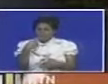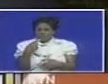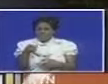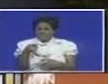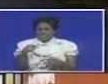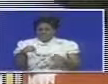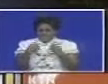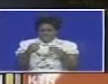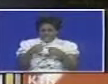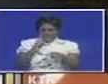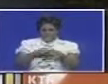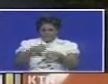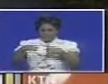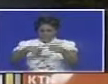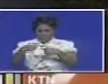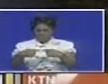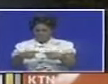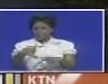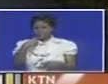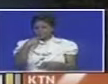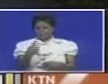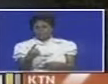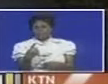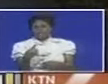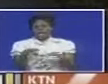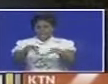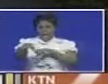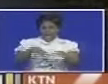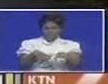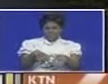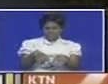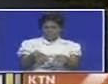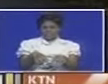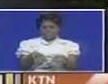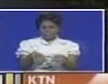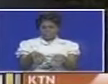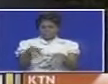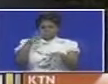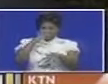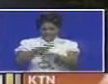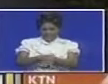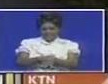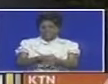injured in the process. We are told animals have been taken, and